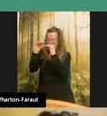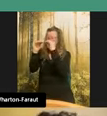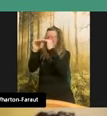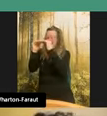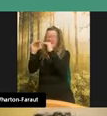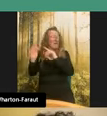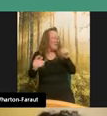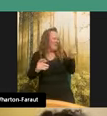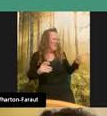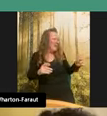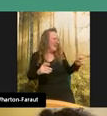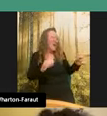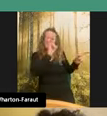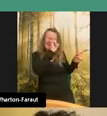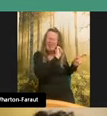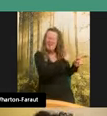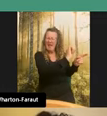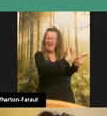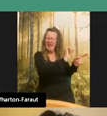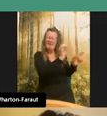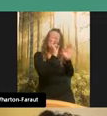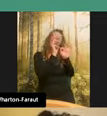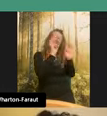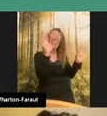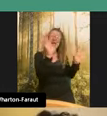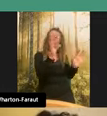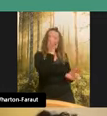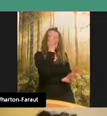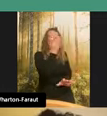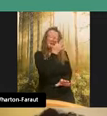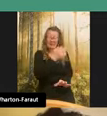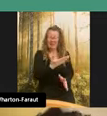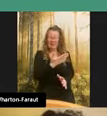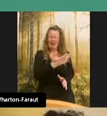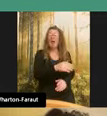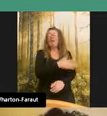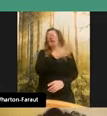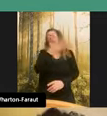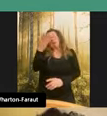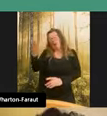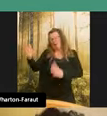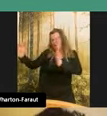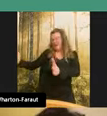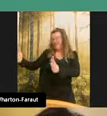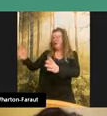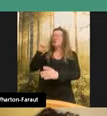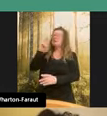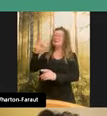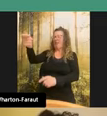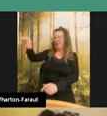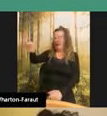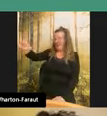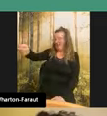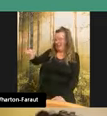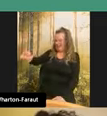Hirst's work on the right, which is his famous medicine cabinet, locked away because now we're